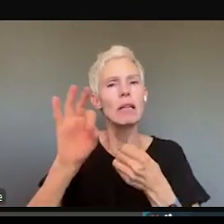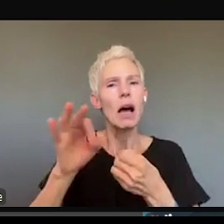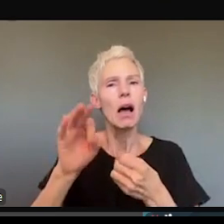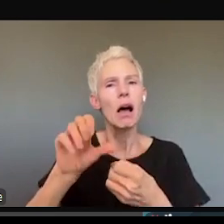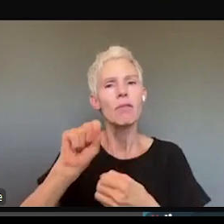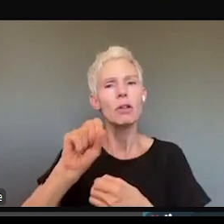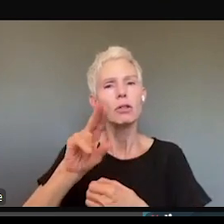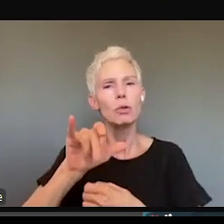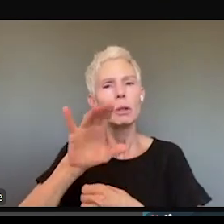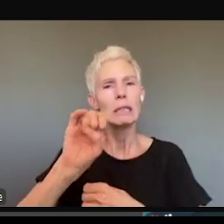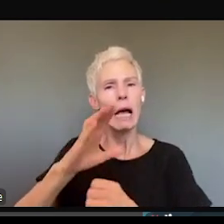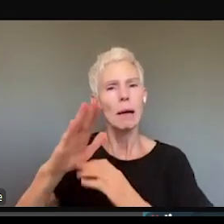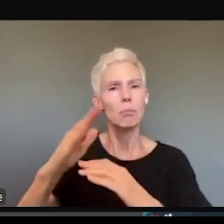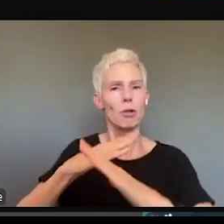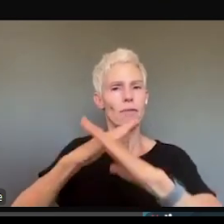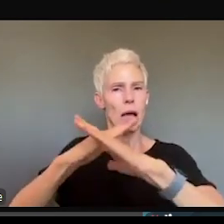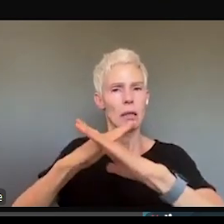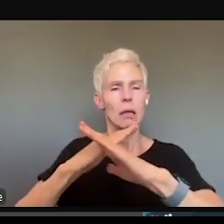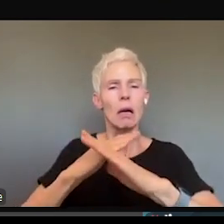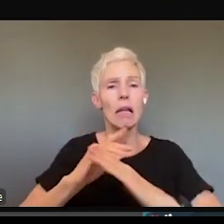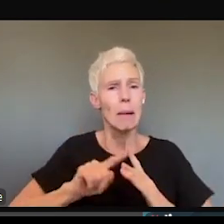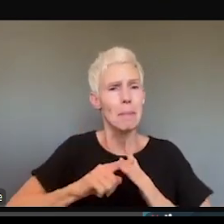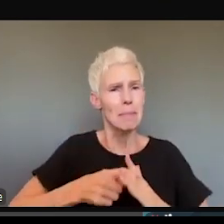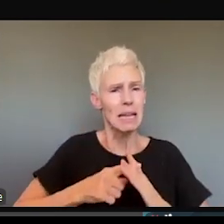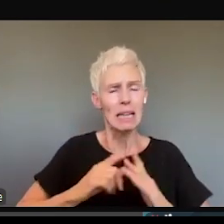so initially our goal was to